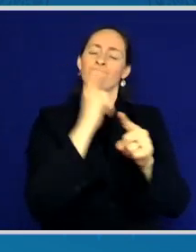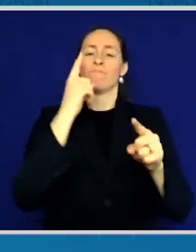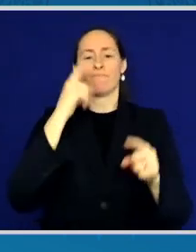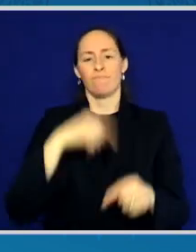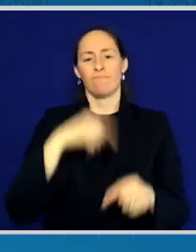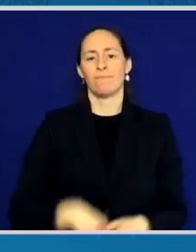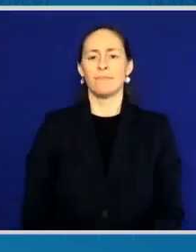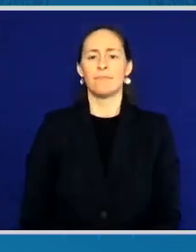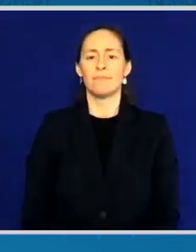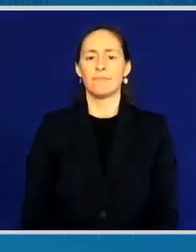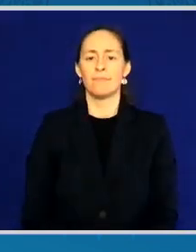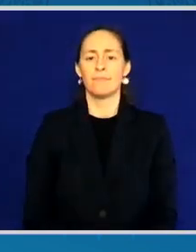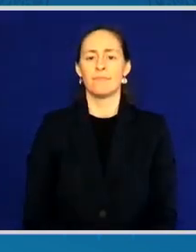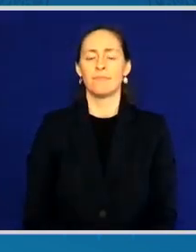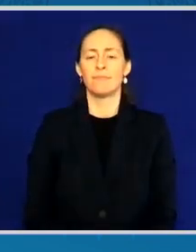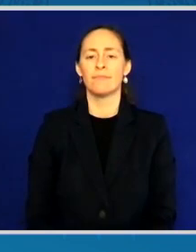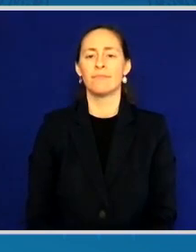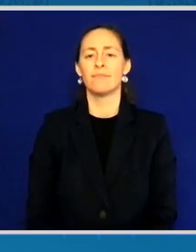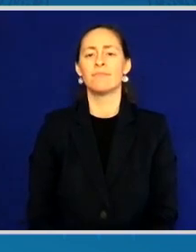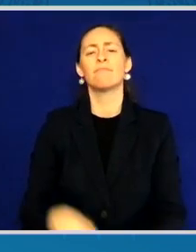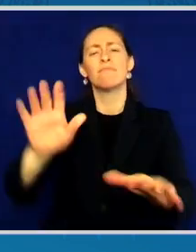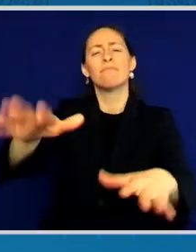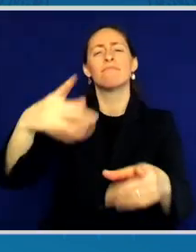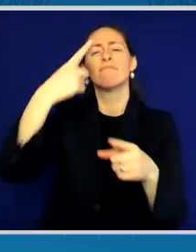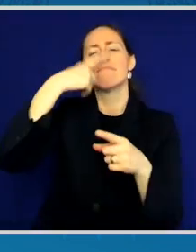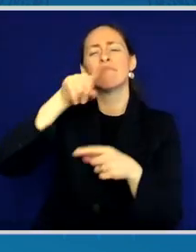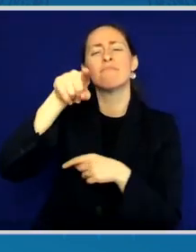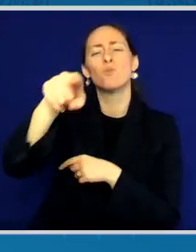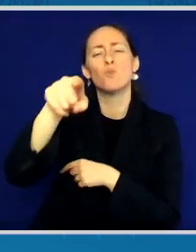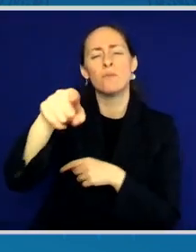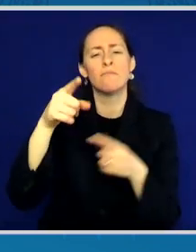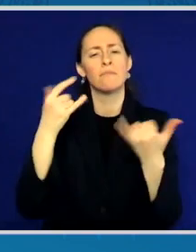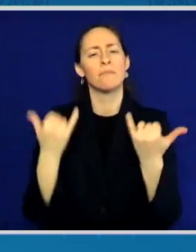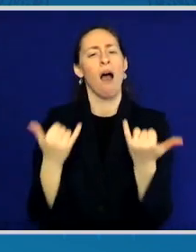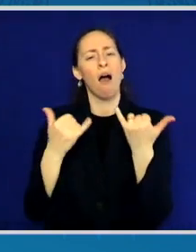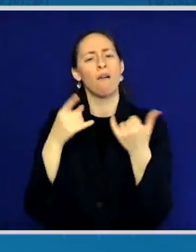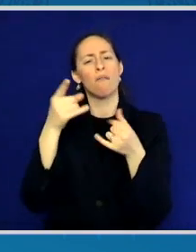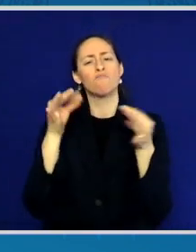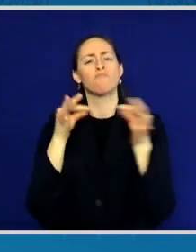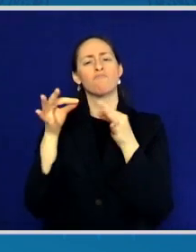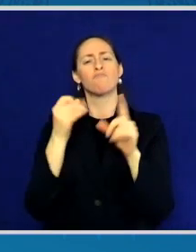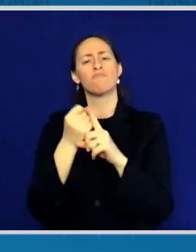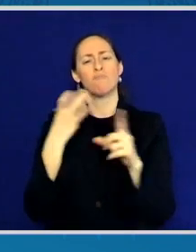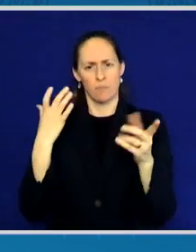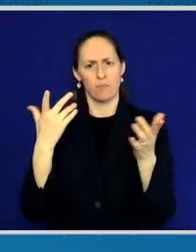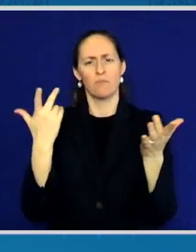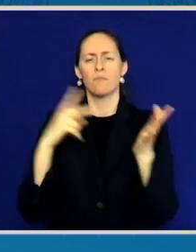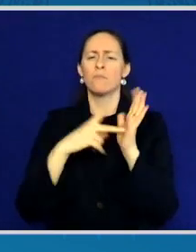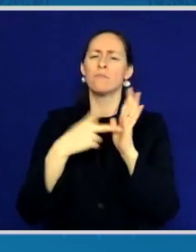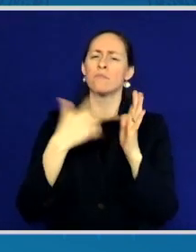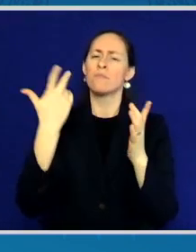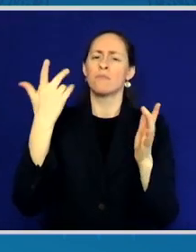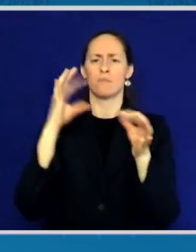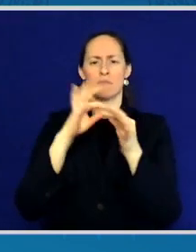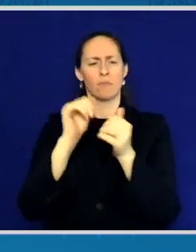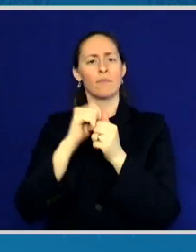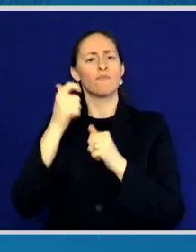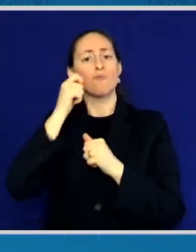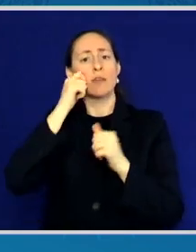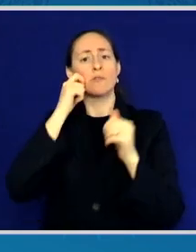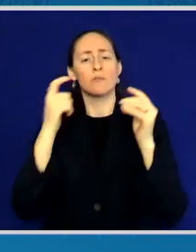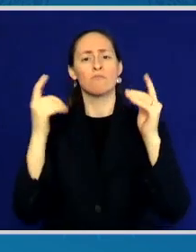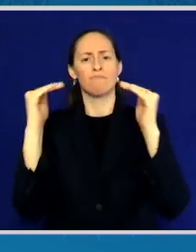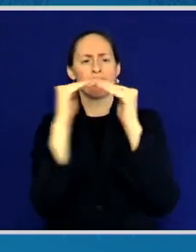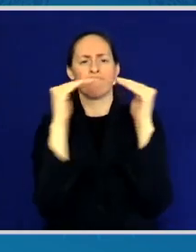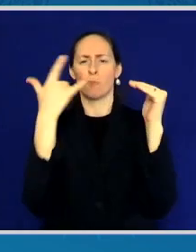back to Eddie for a second. Can you talk a bit about what racial equity looks like in this conversation? Sure, and sure. what are